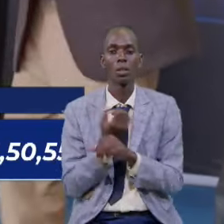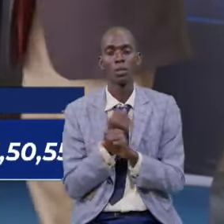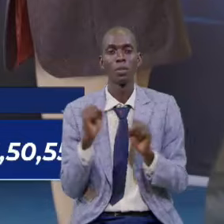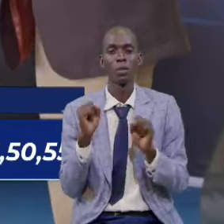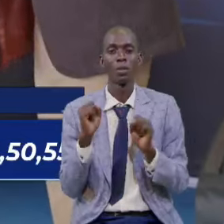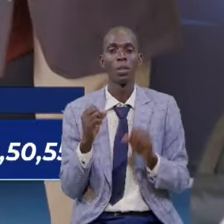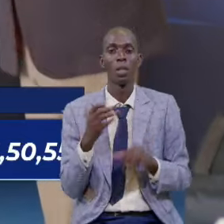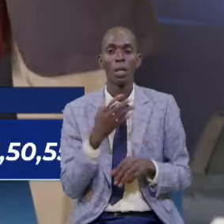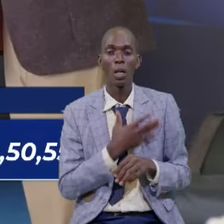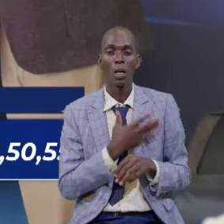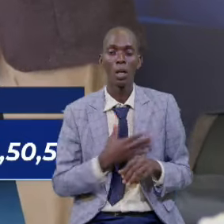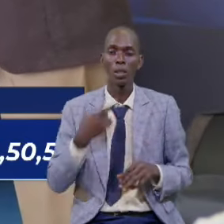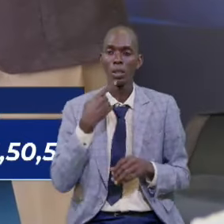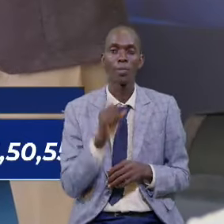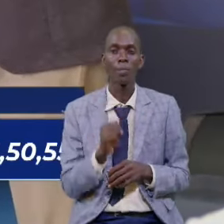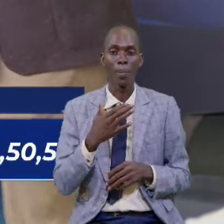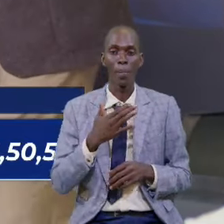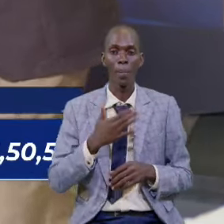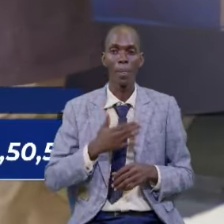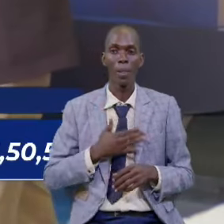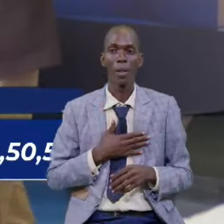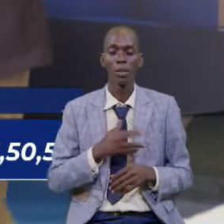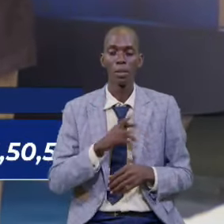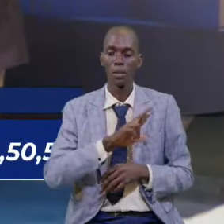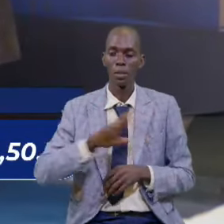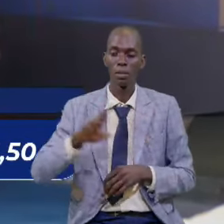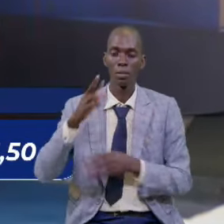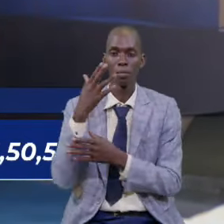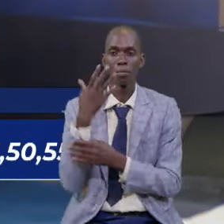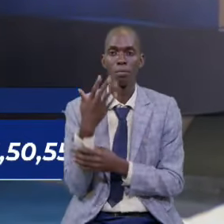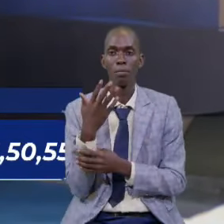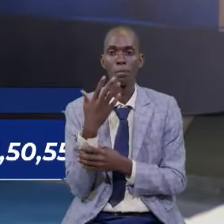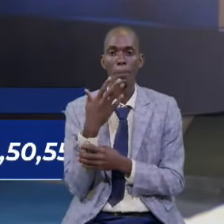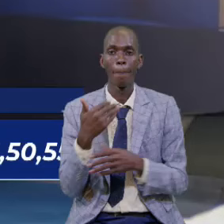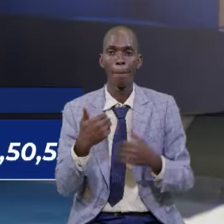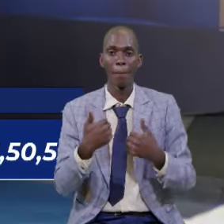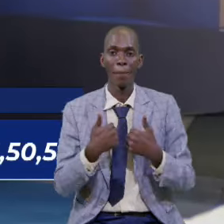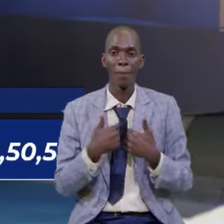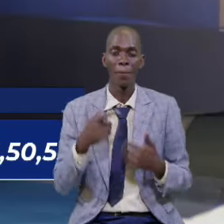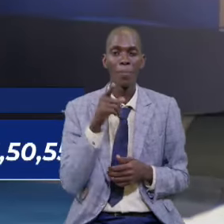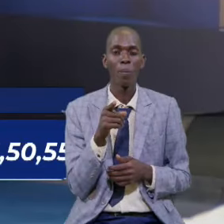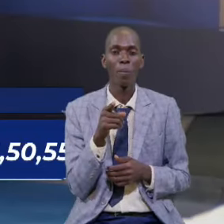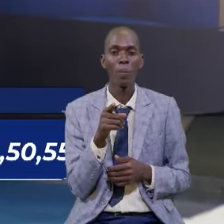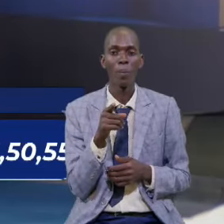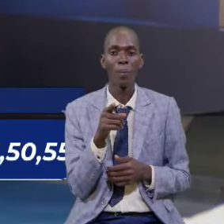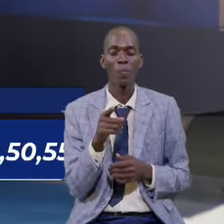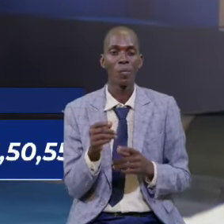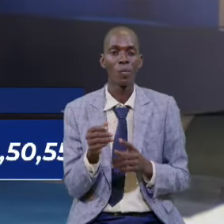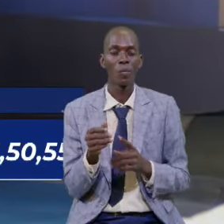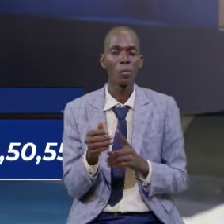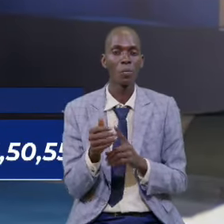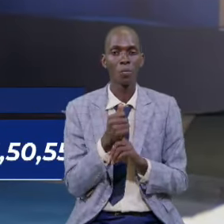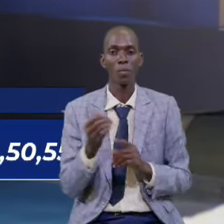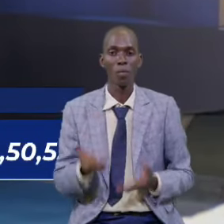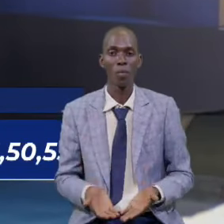said, my right hand, as thou hast holding me up. Your